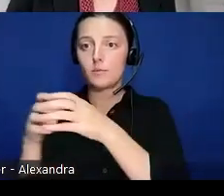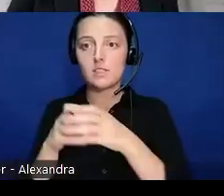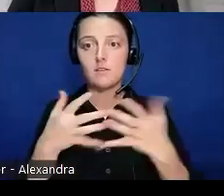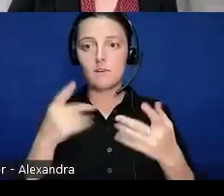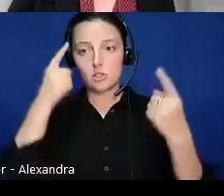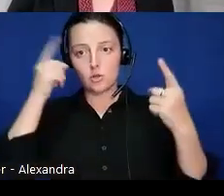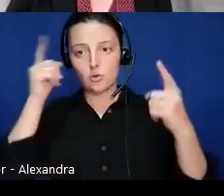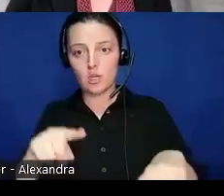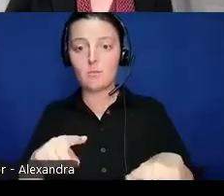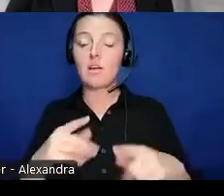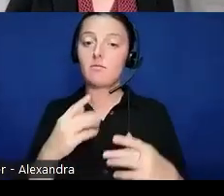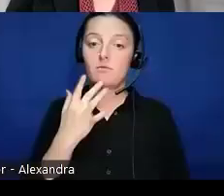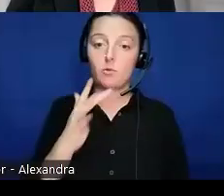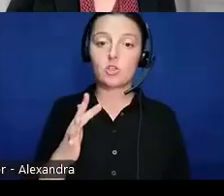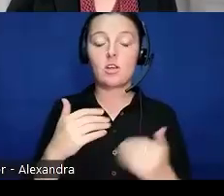lot of support for this,